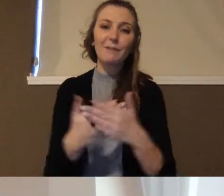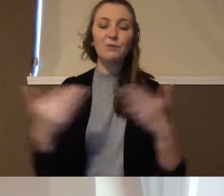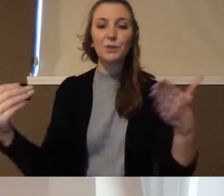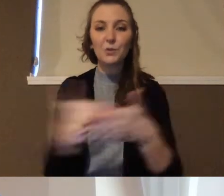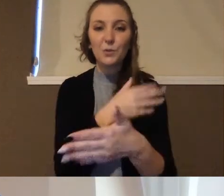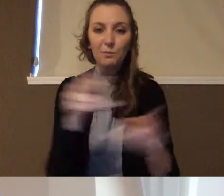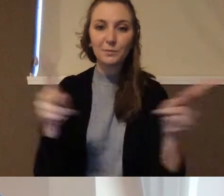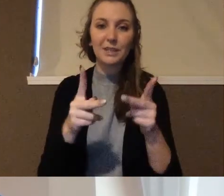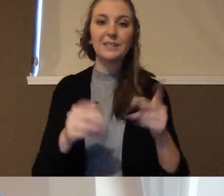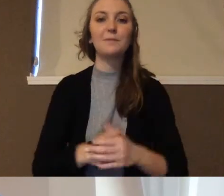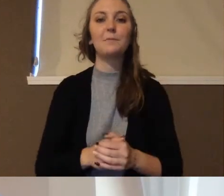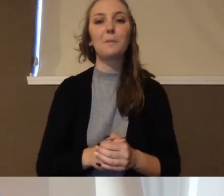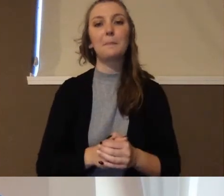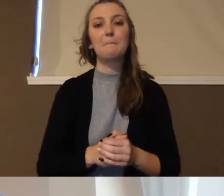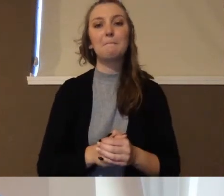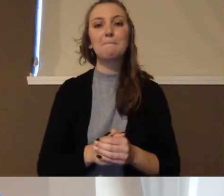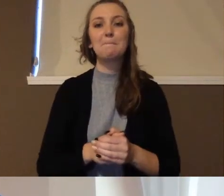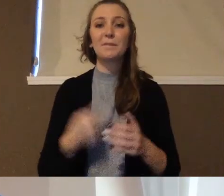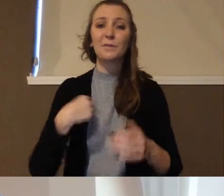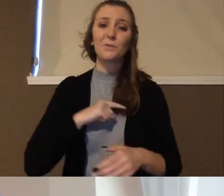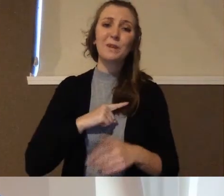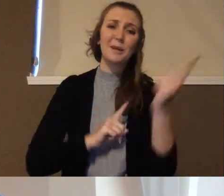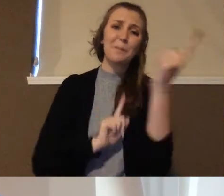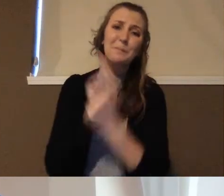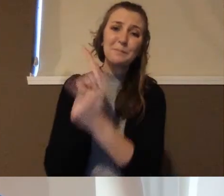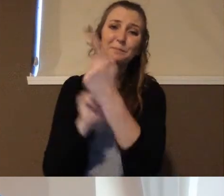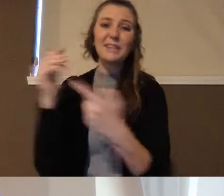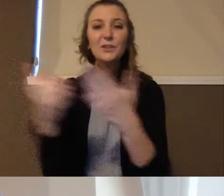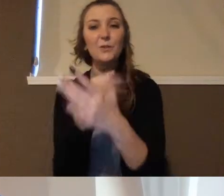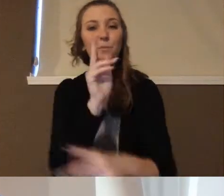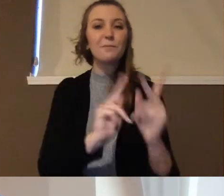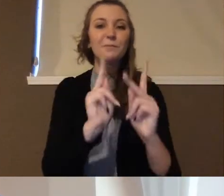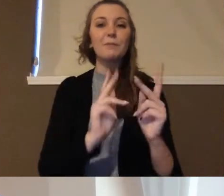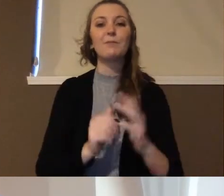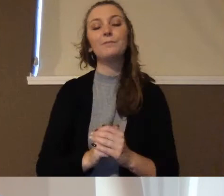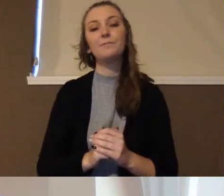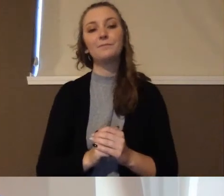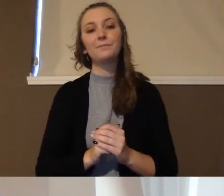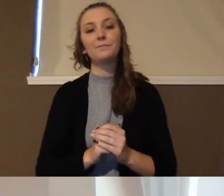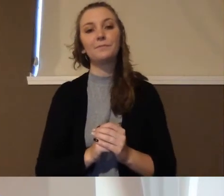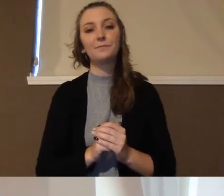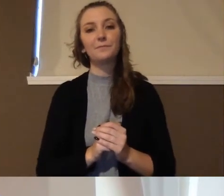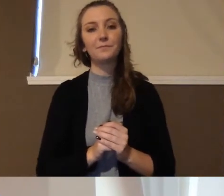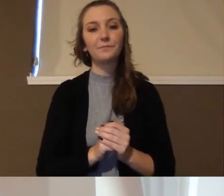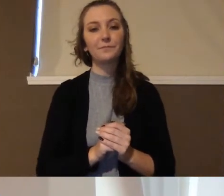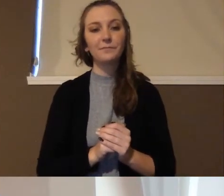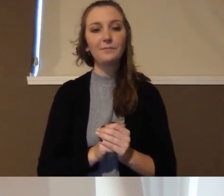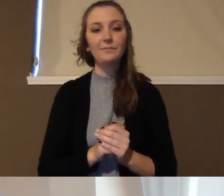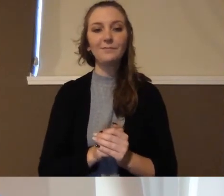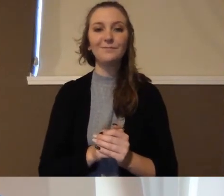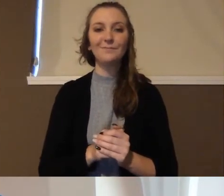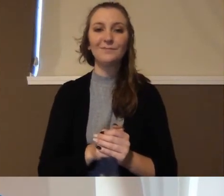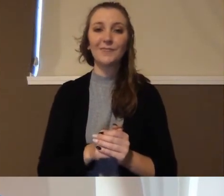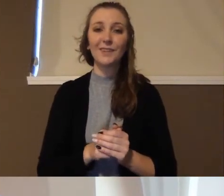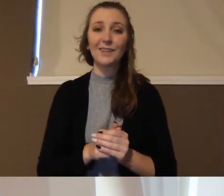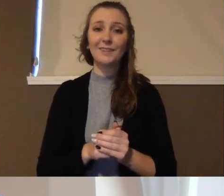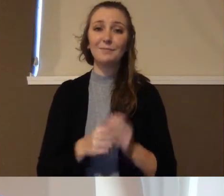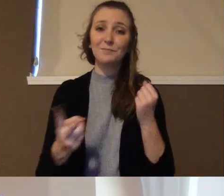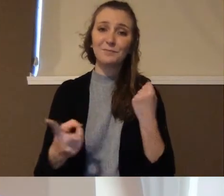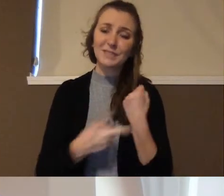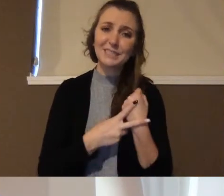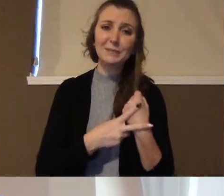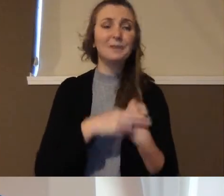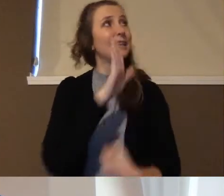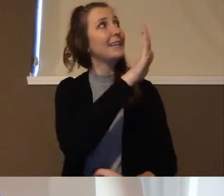people, to keep God and God's Word alive and able to speak to